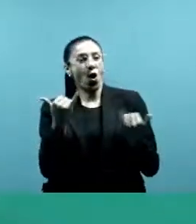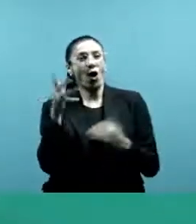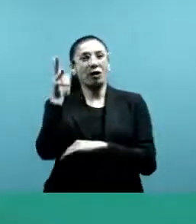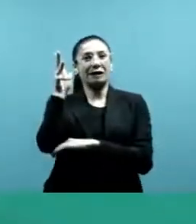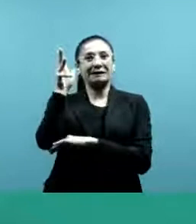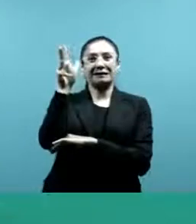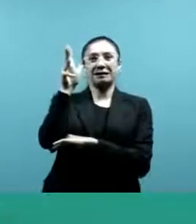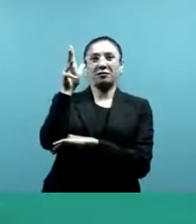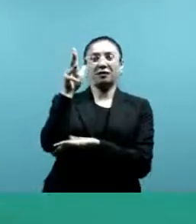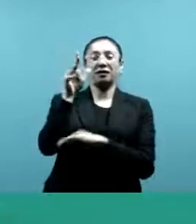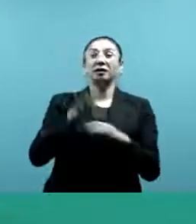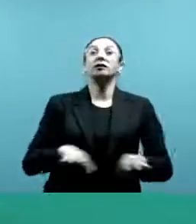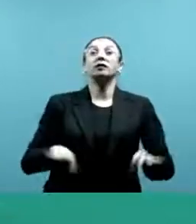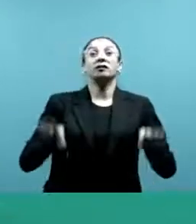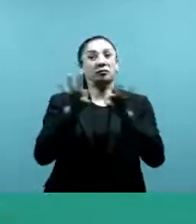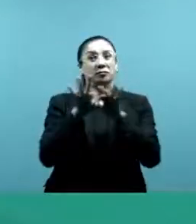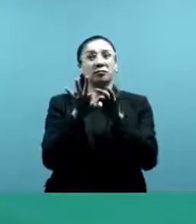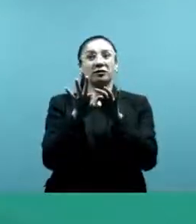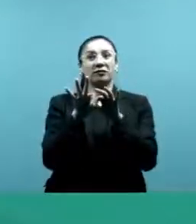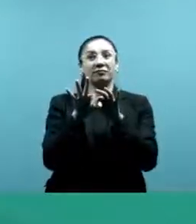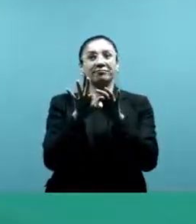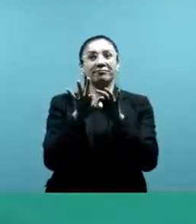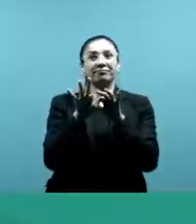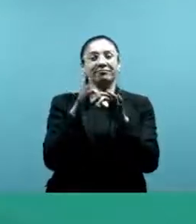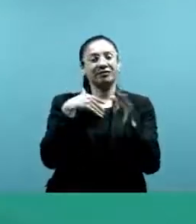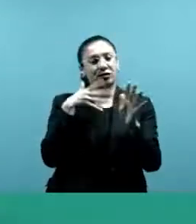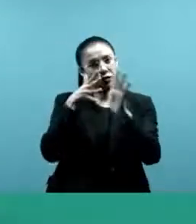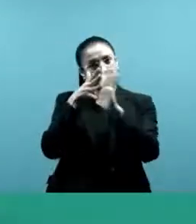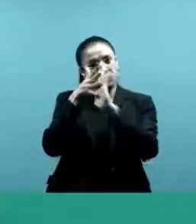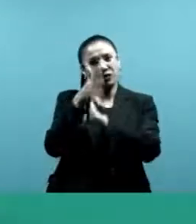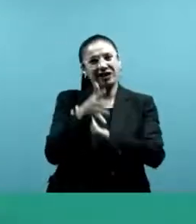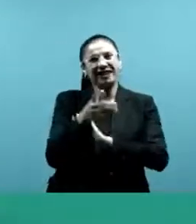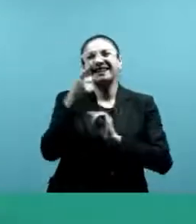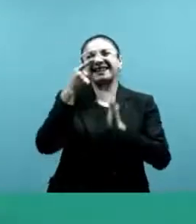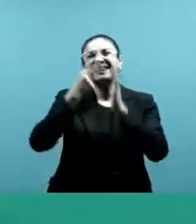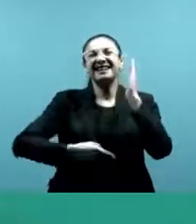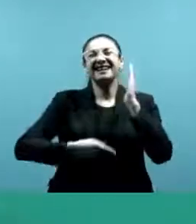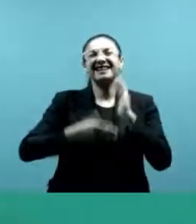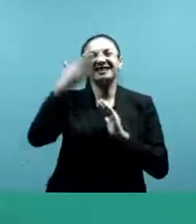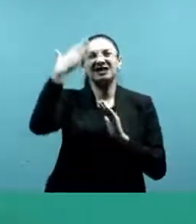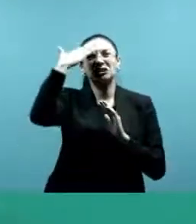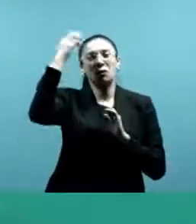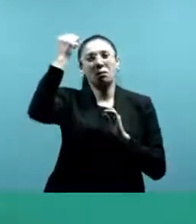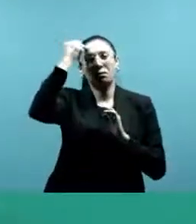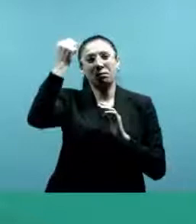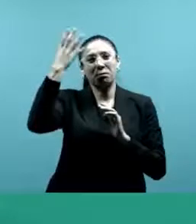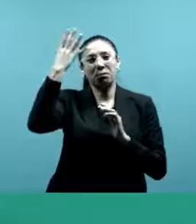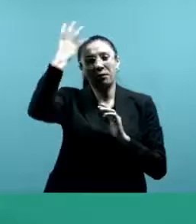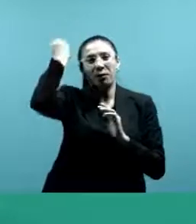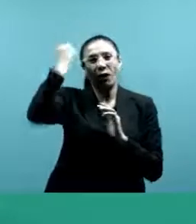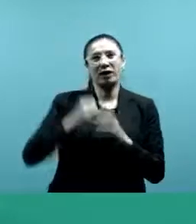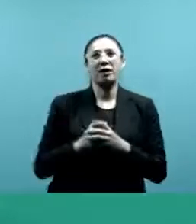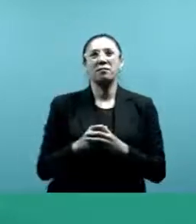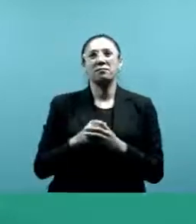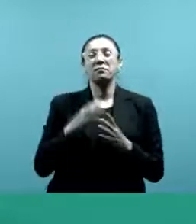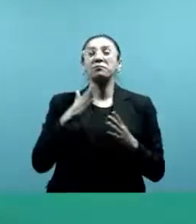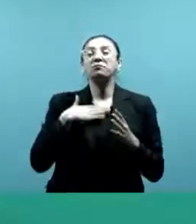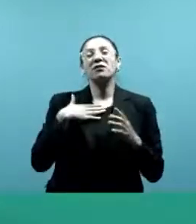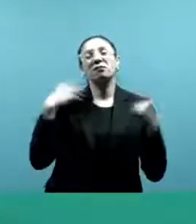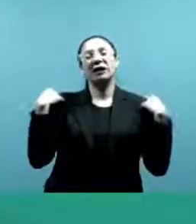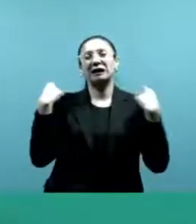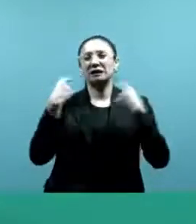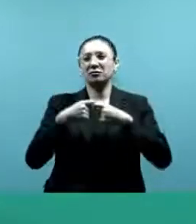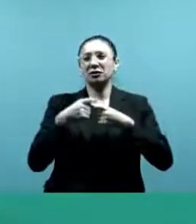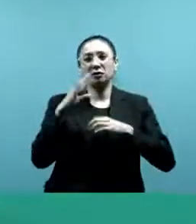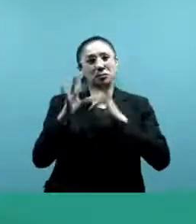seminario importante para hablarles de la misión y el significado del memorial. Desgraciadamente, mi español no es suficiente